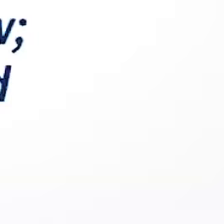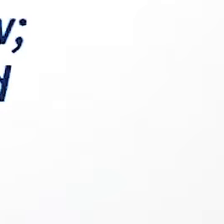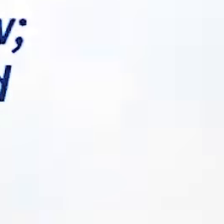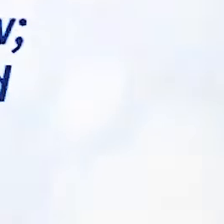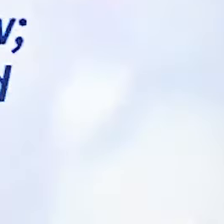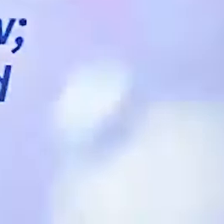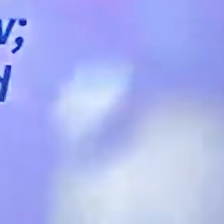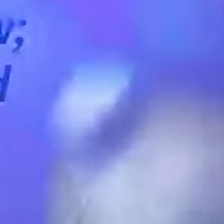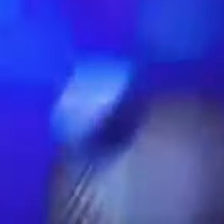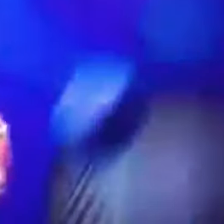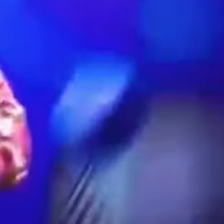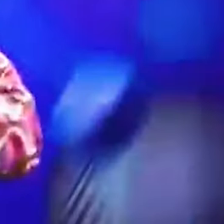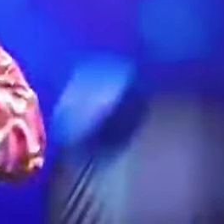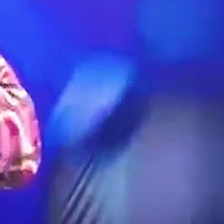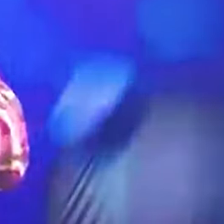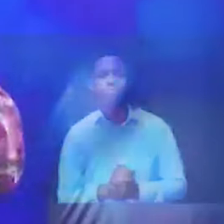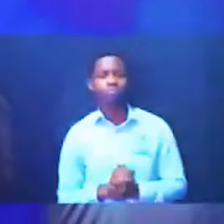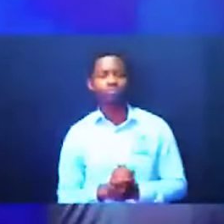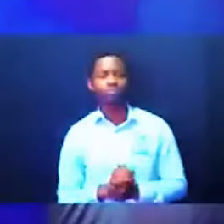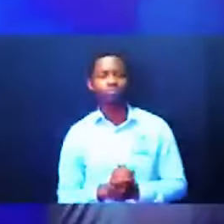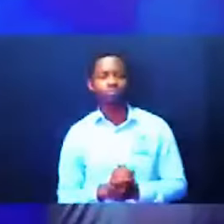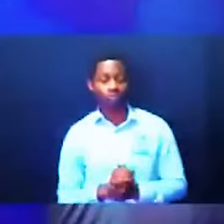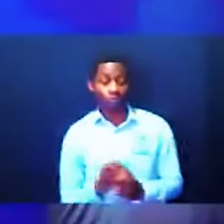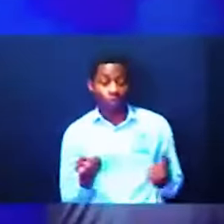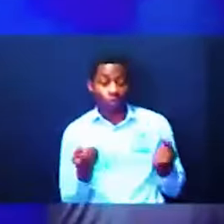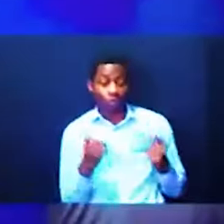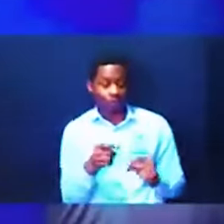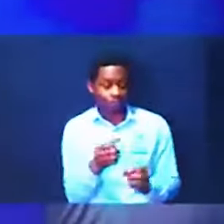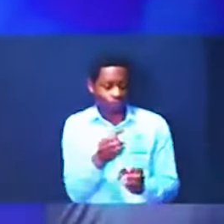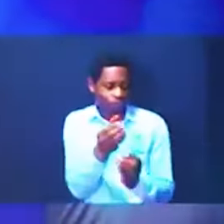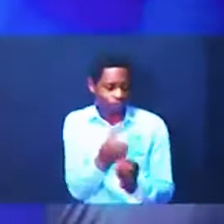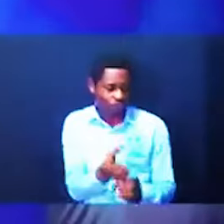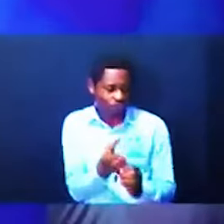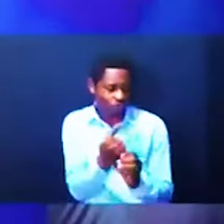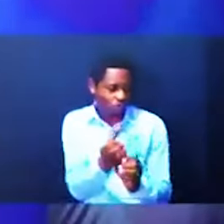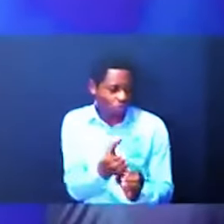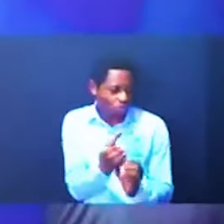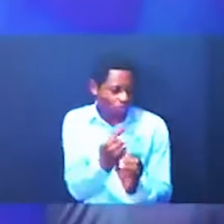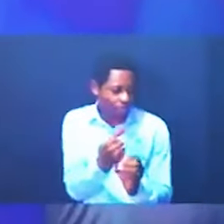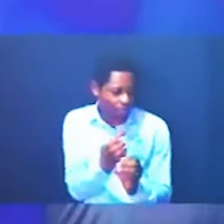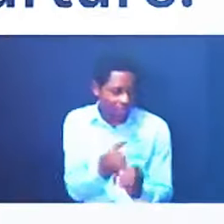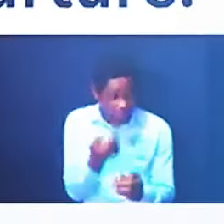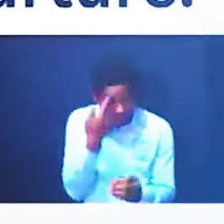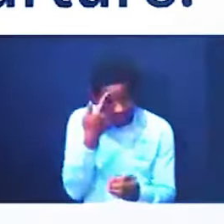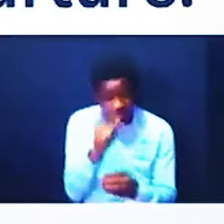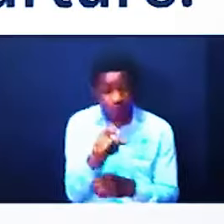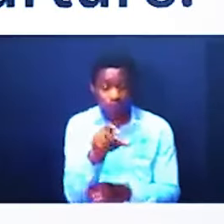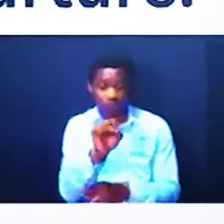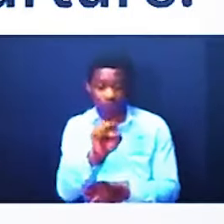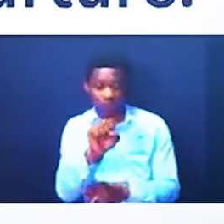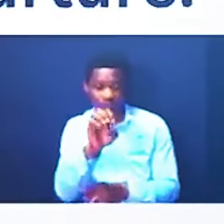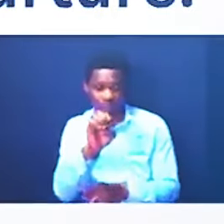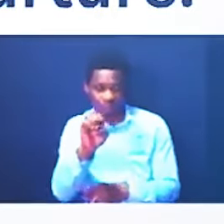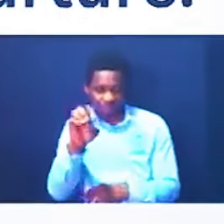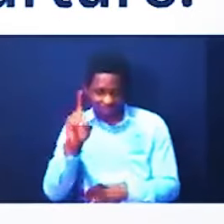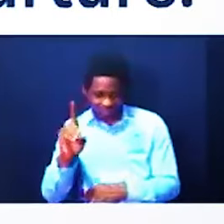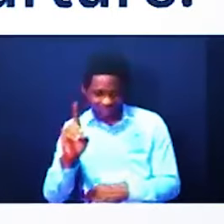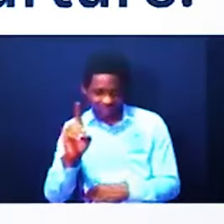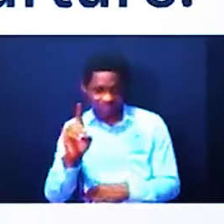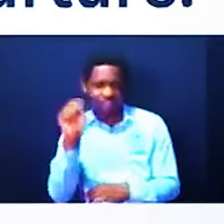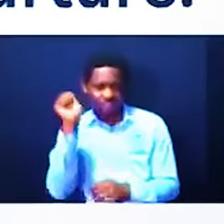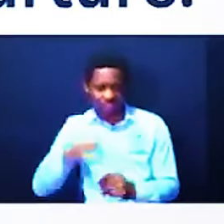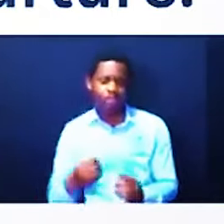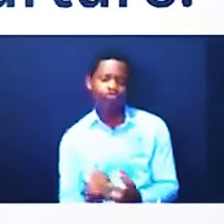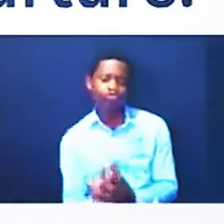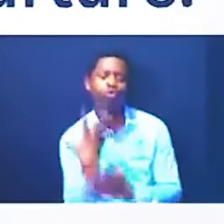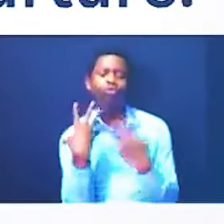Seeds grow well when they are nurtured. Now, when you nurse a